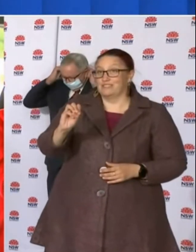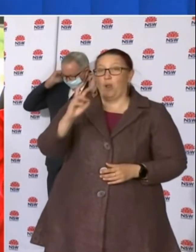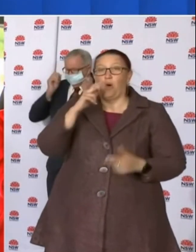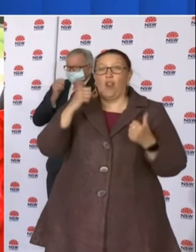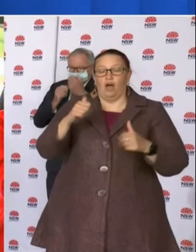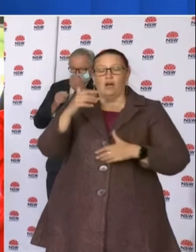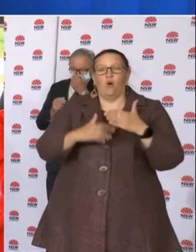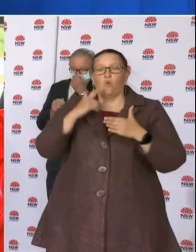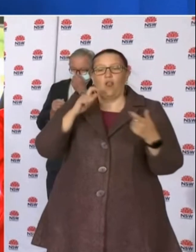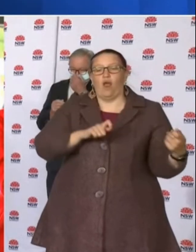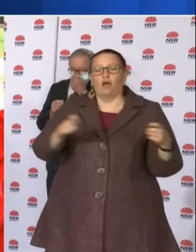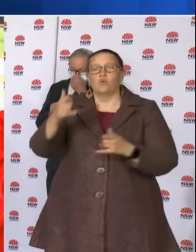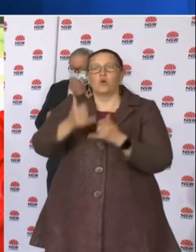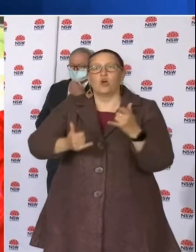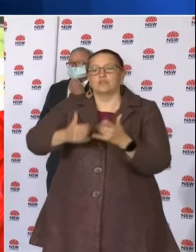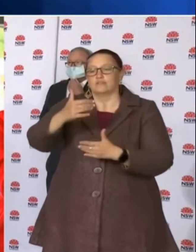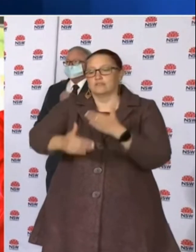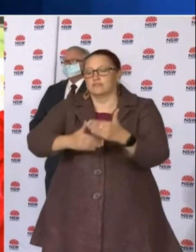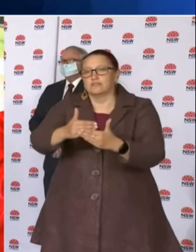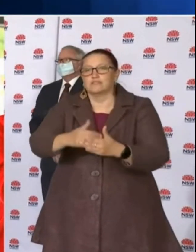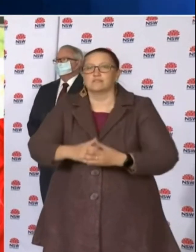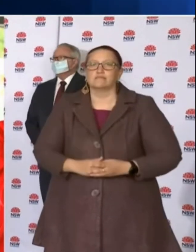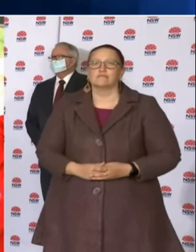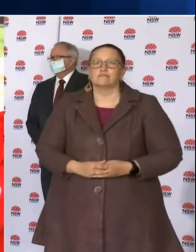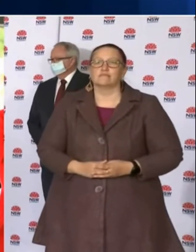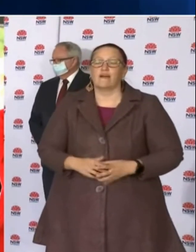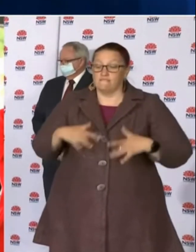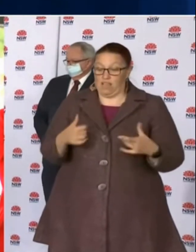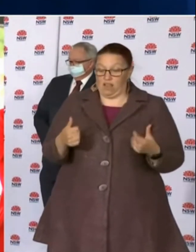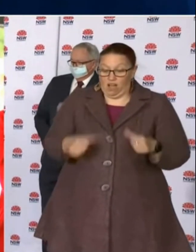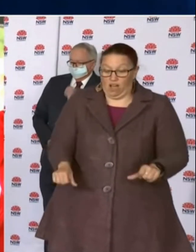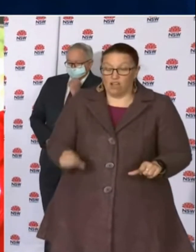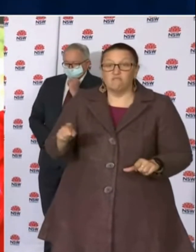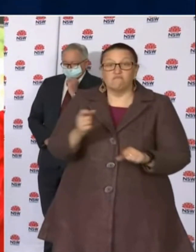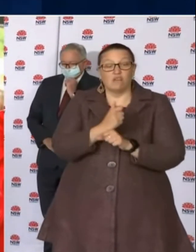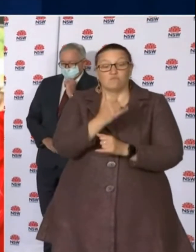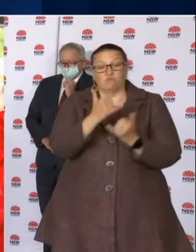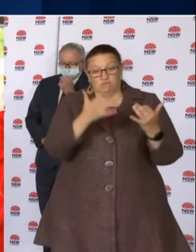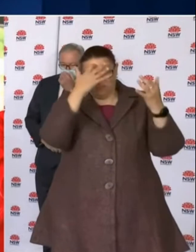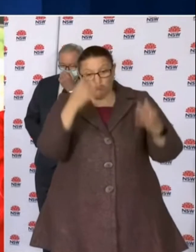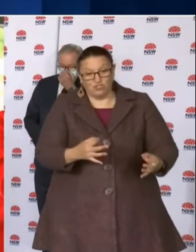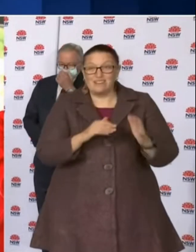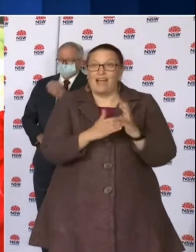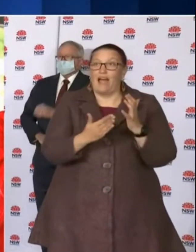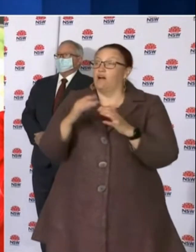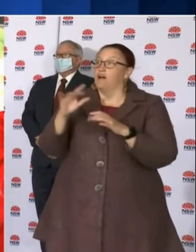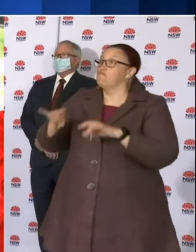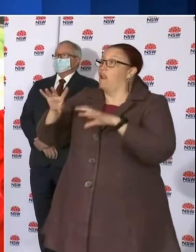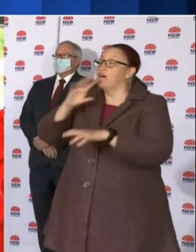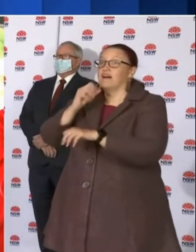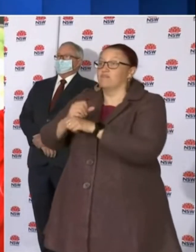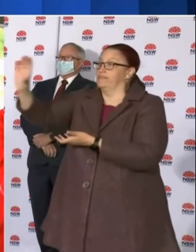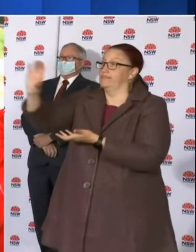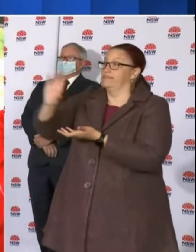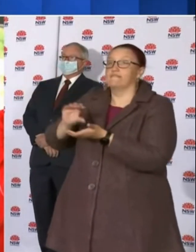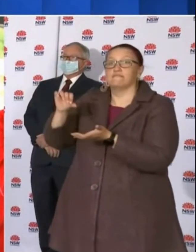clear that you've gone down harder than when the federal decision was made on the economic supports. Is it time for the return of something like